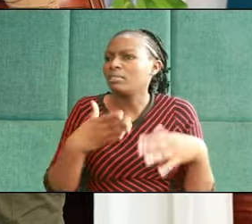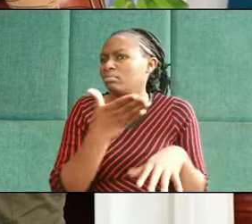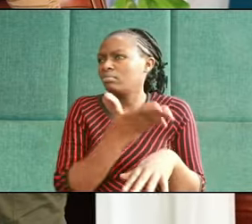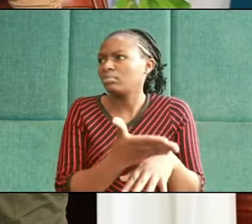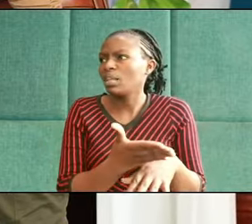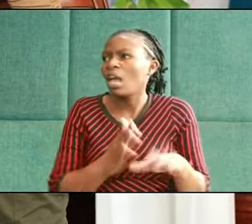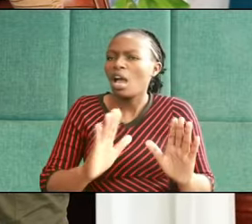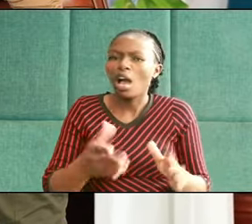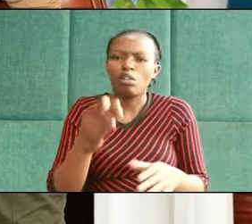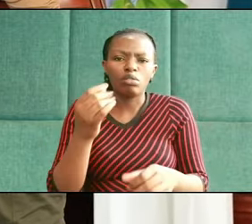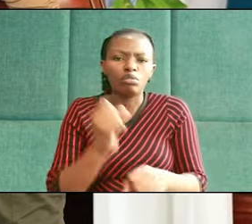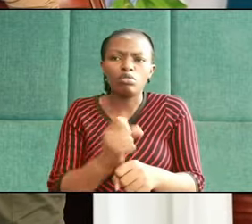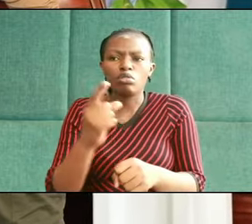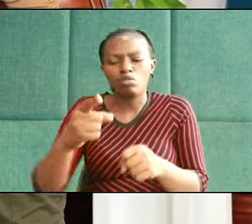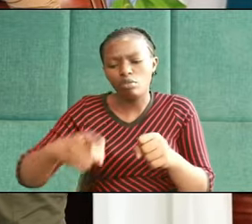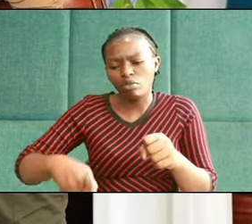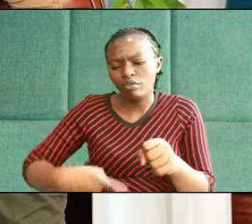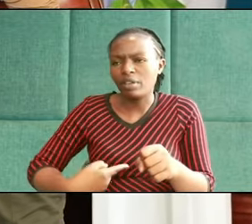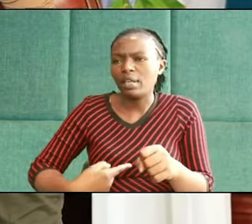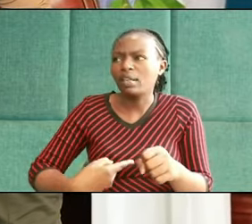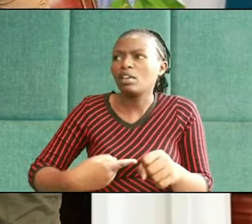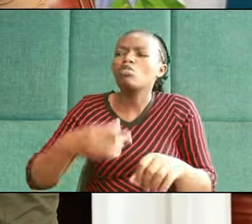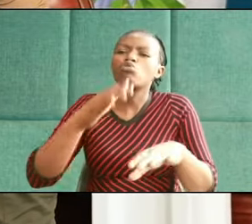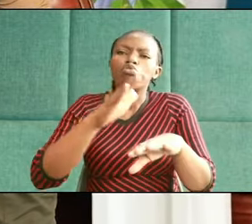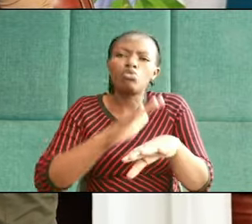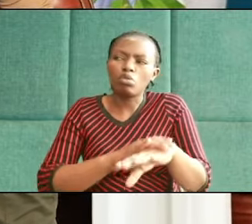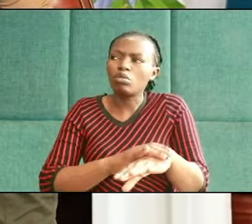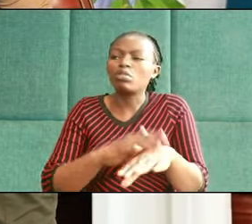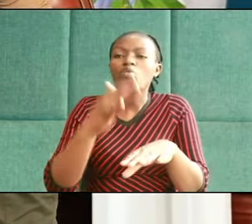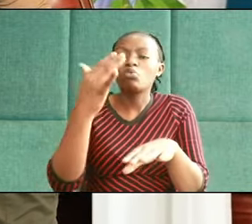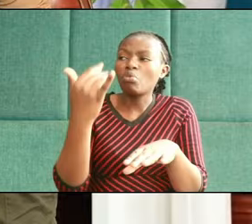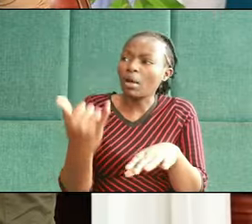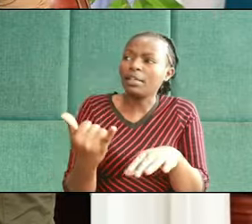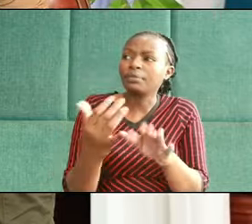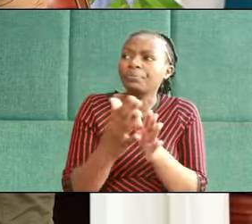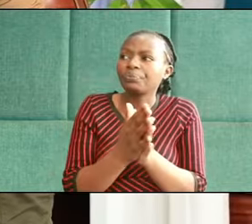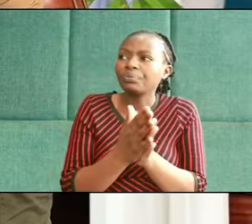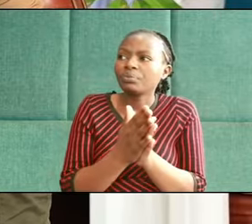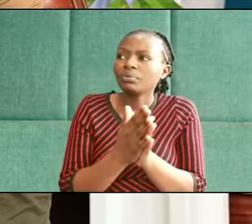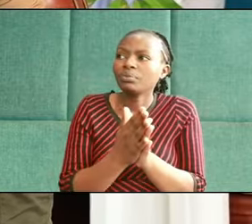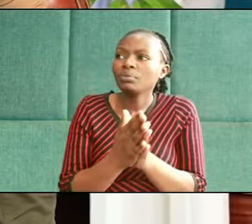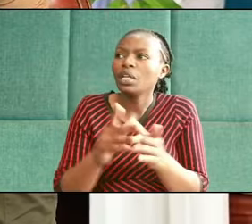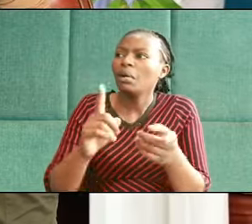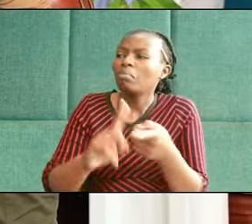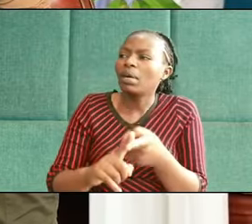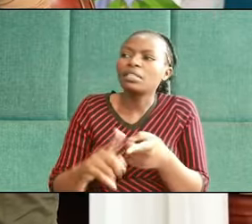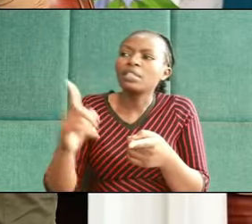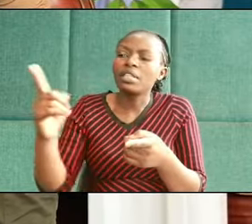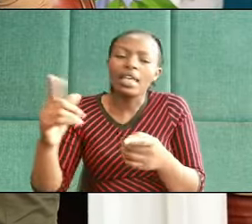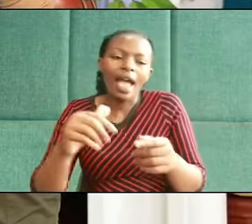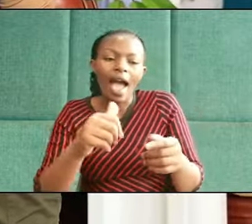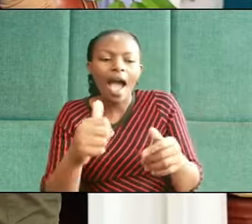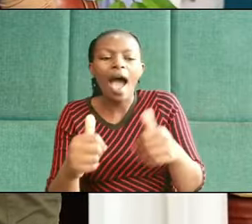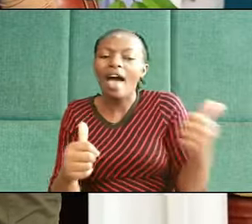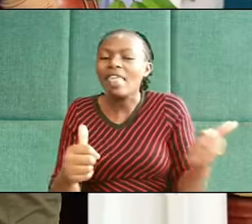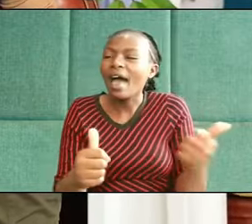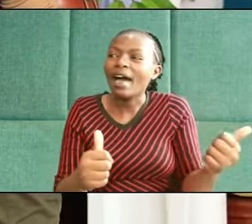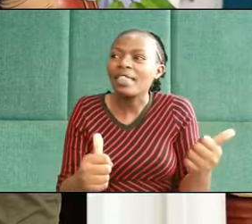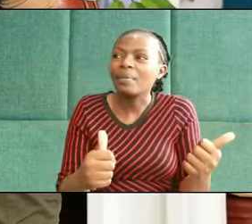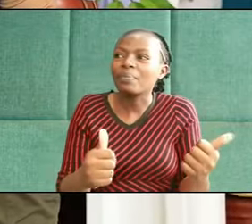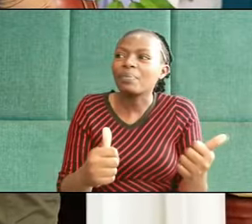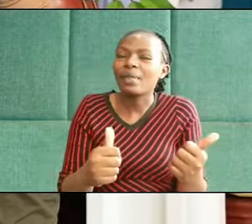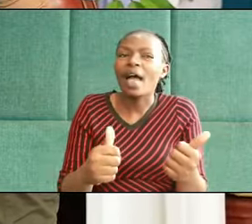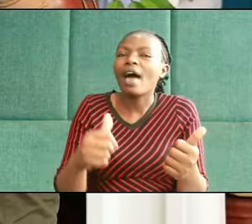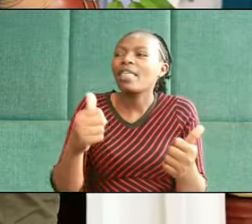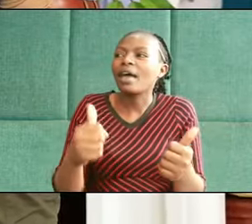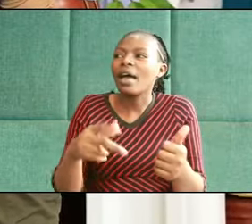you feel? I feel good. You will feel good, isn't it? But you have both raised your children almost the